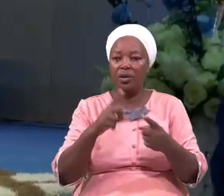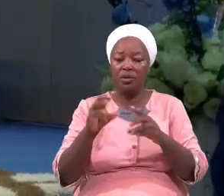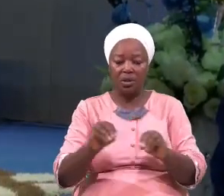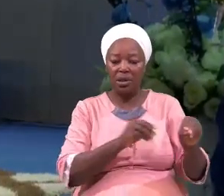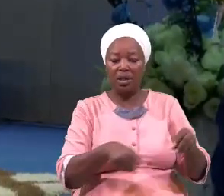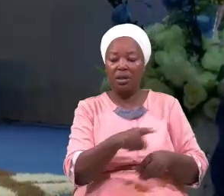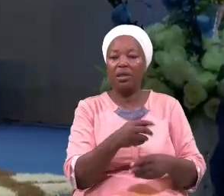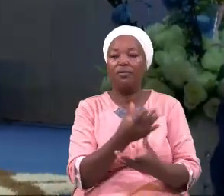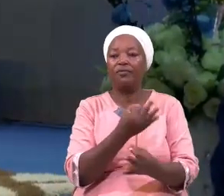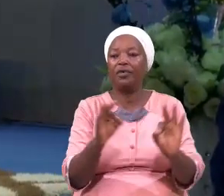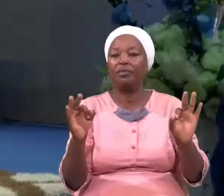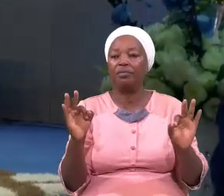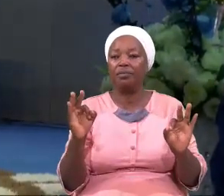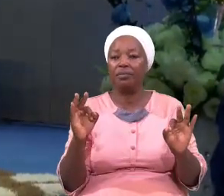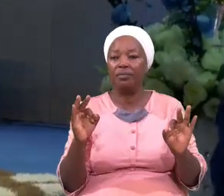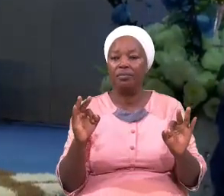free.